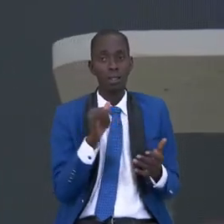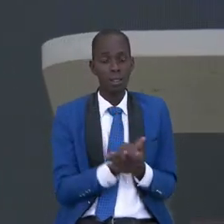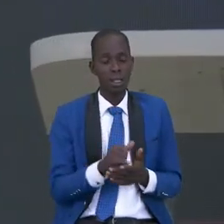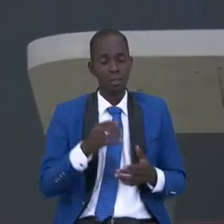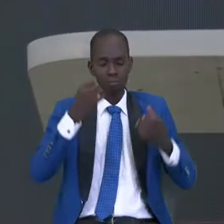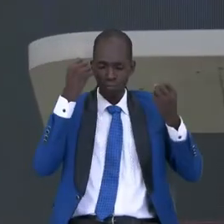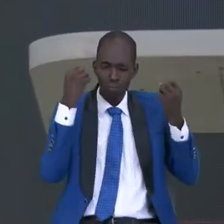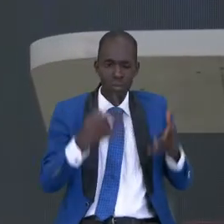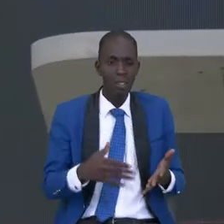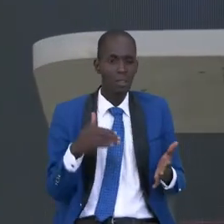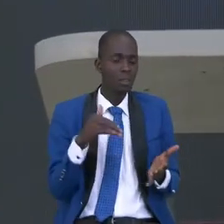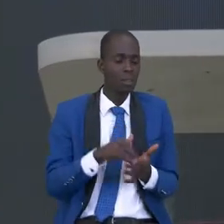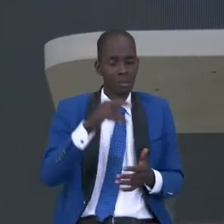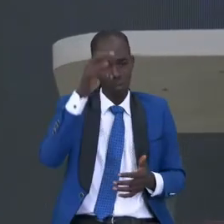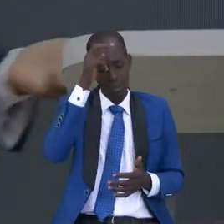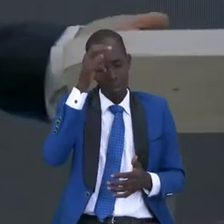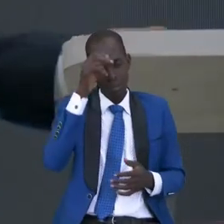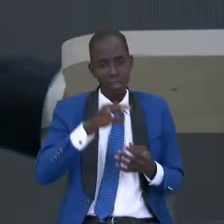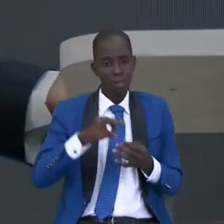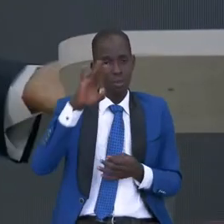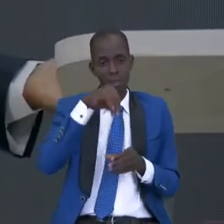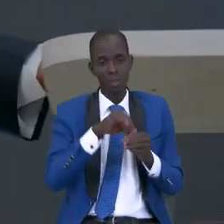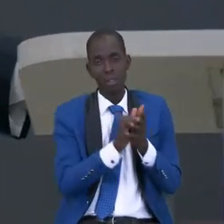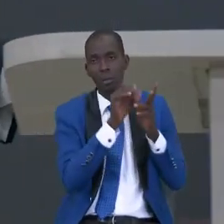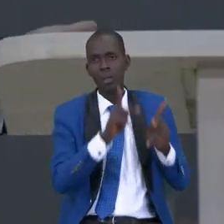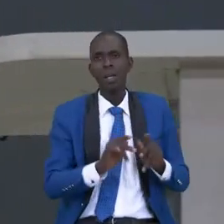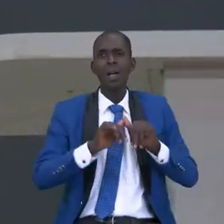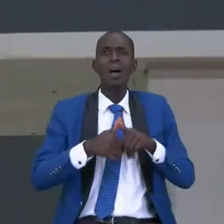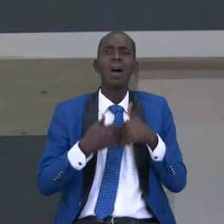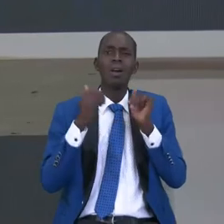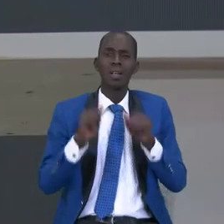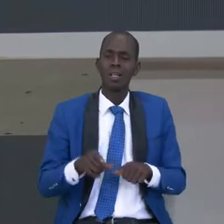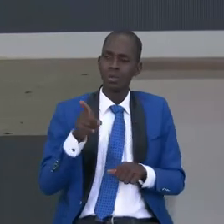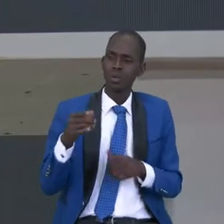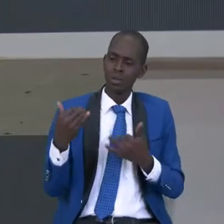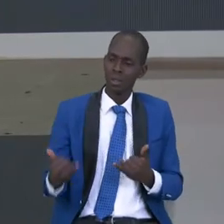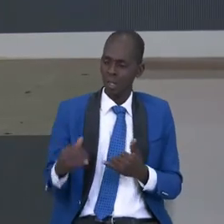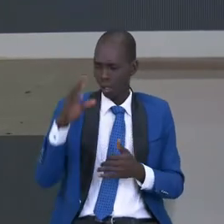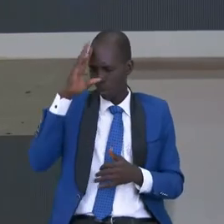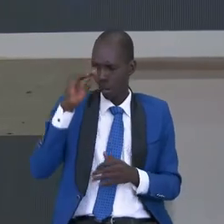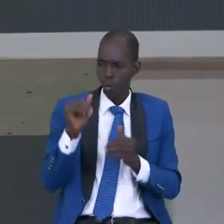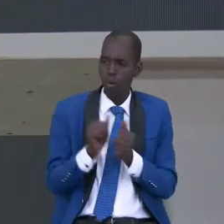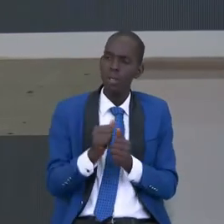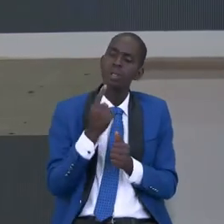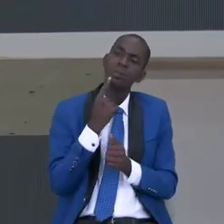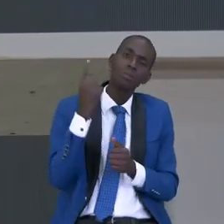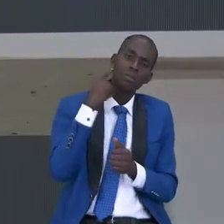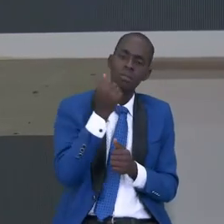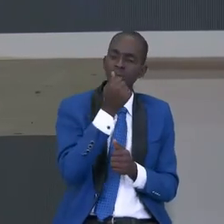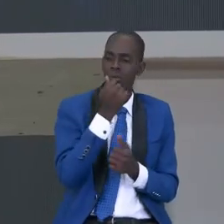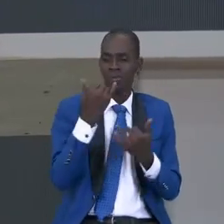came out. How can you, with a boy having that deaf and dumb spirit, say, Lord, help